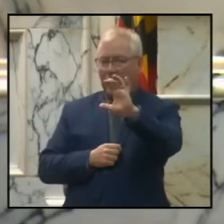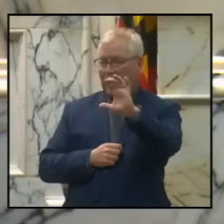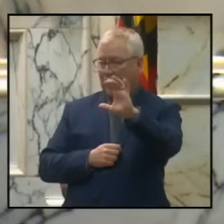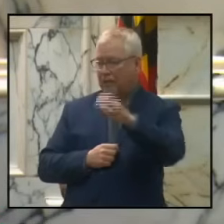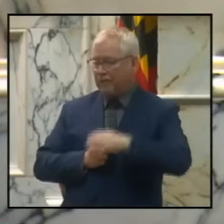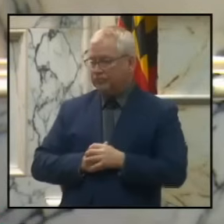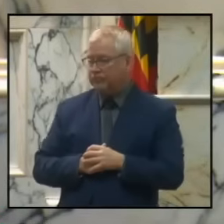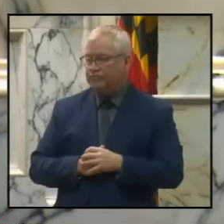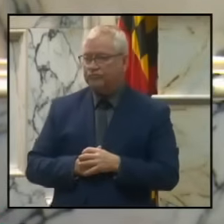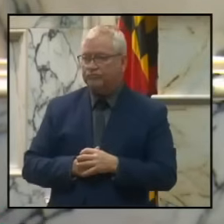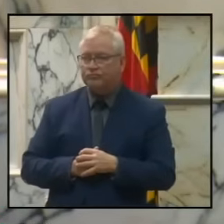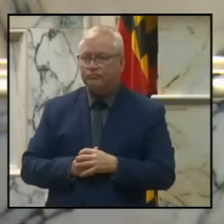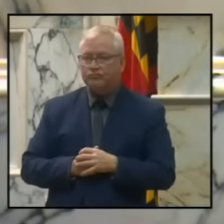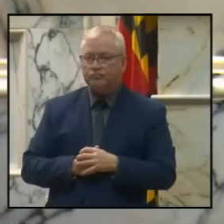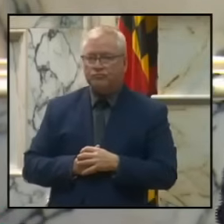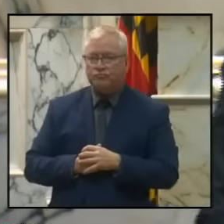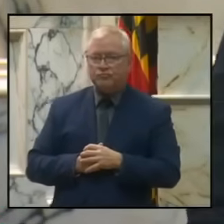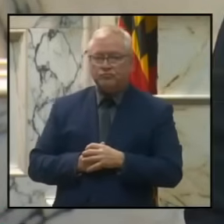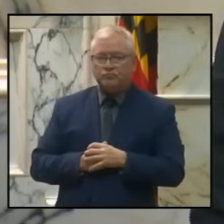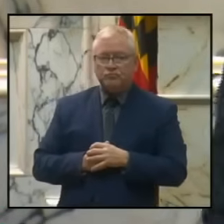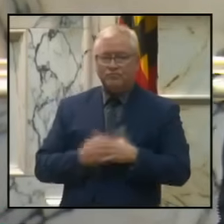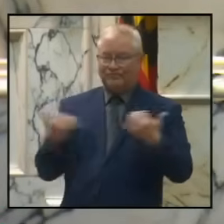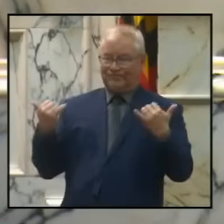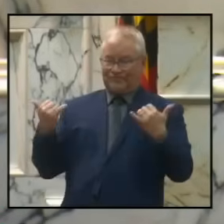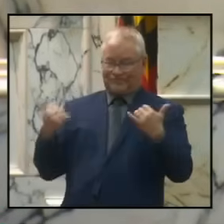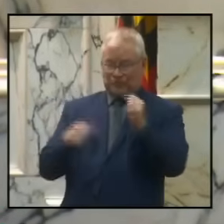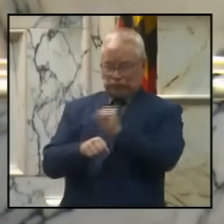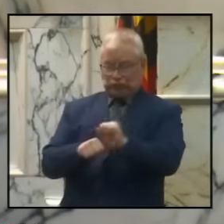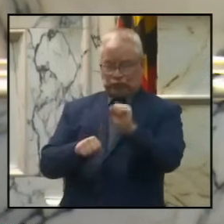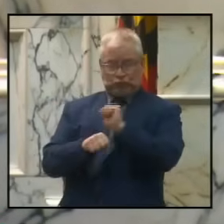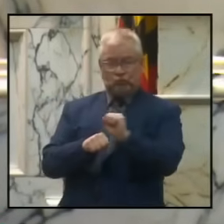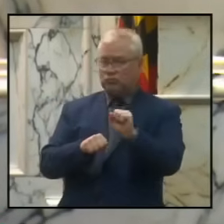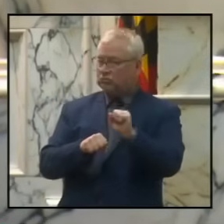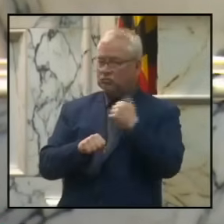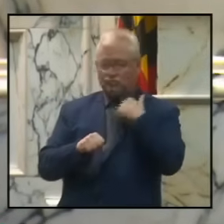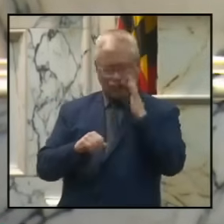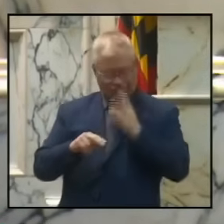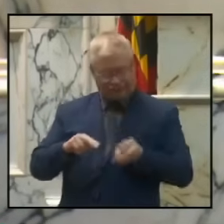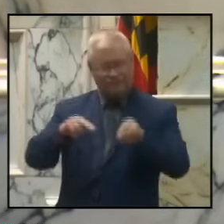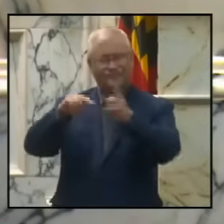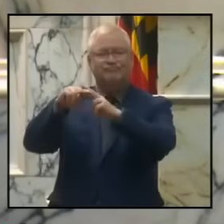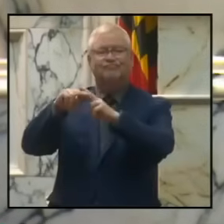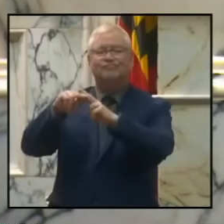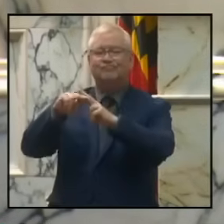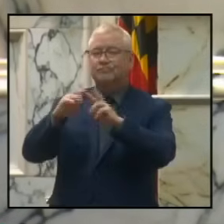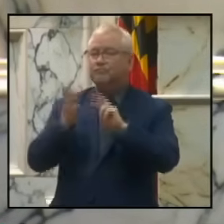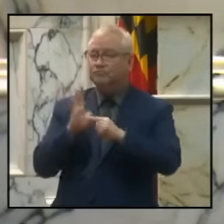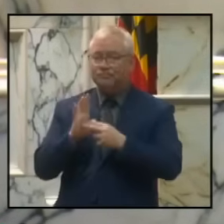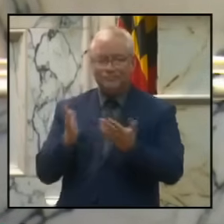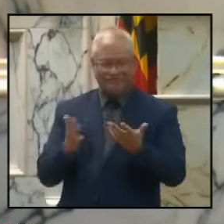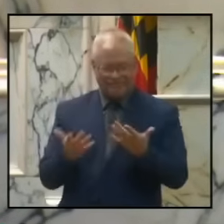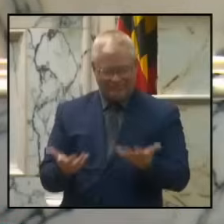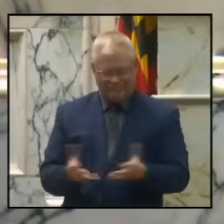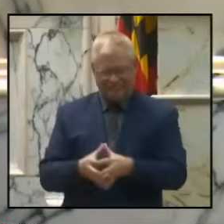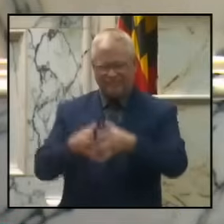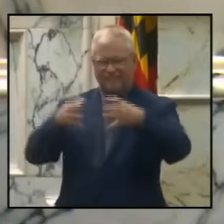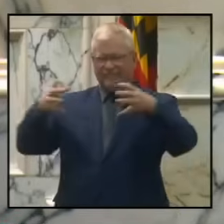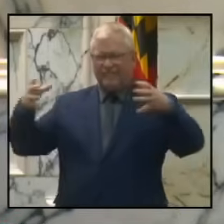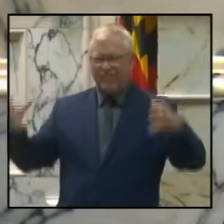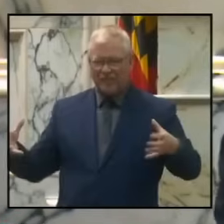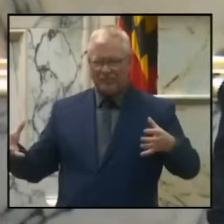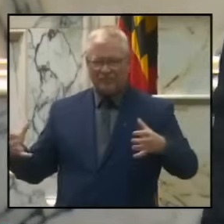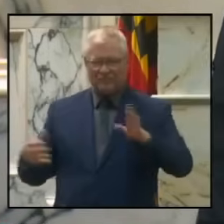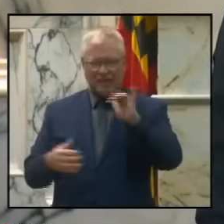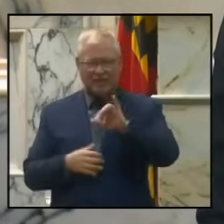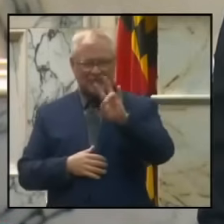This work is going to increase the Port of Baltimore's container capacity by 70%, create more